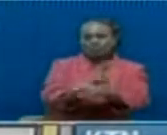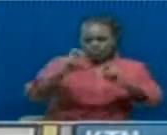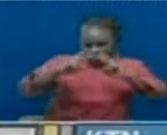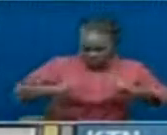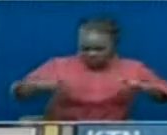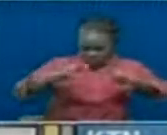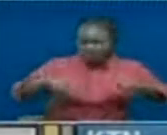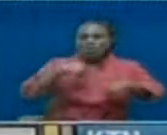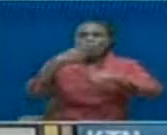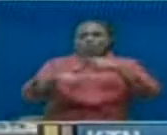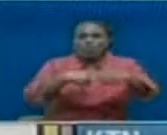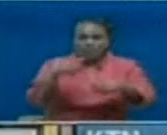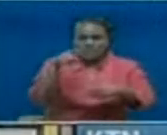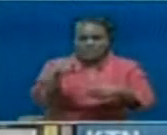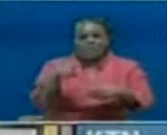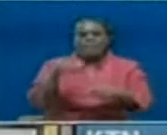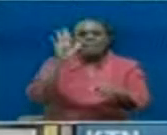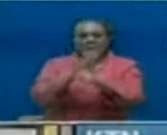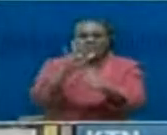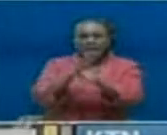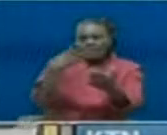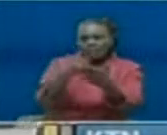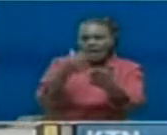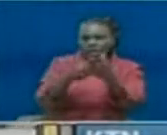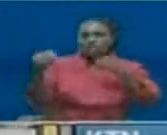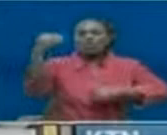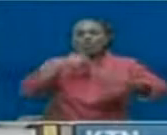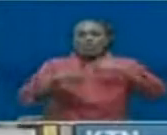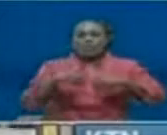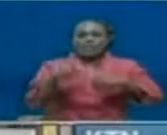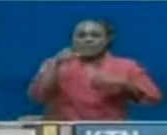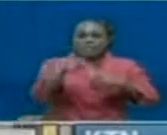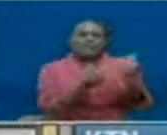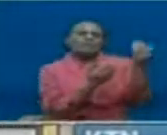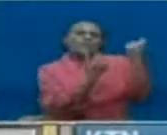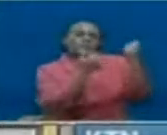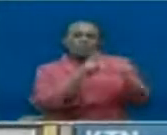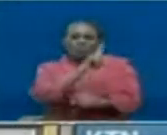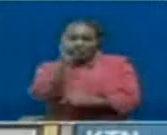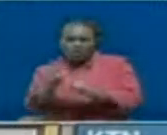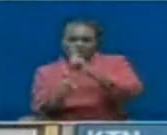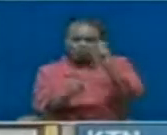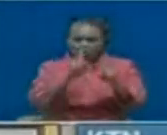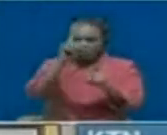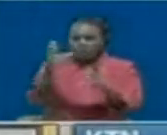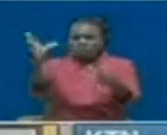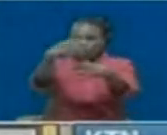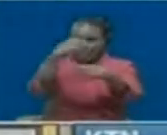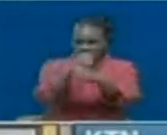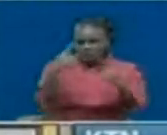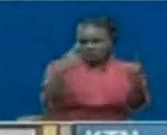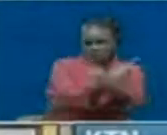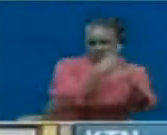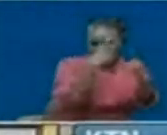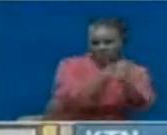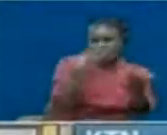investigations into the multi-billion shilling scandal. Swiss authorities are expected to probe some companies in Switzerland on illegal flow of money